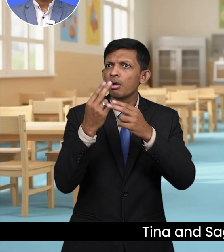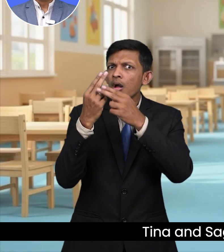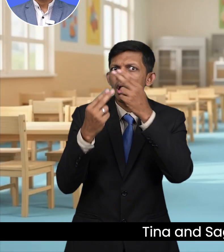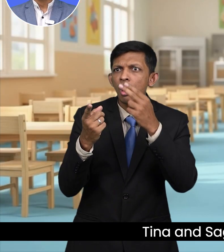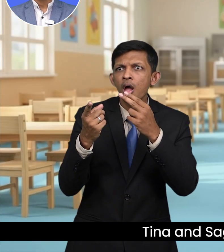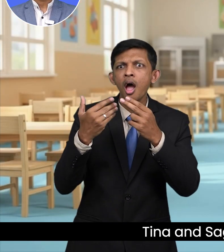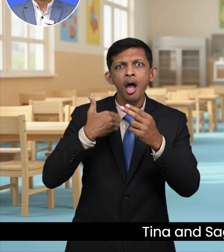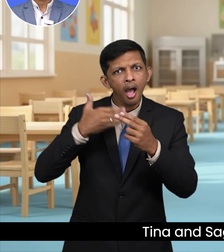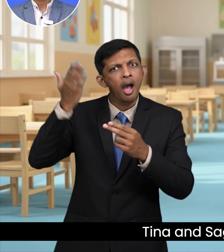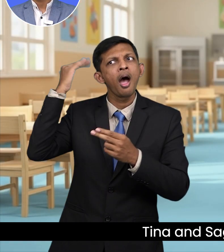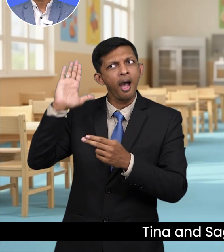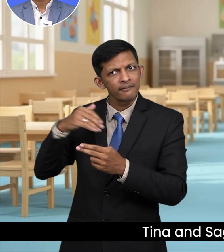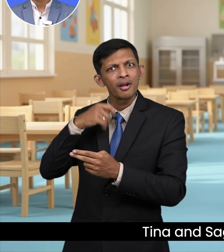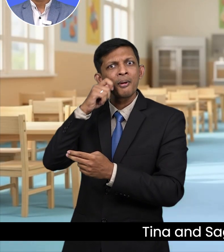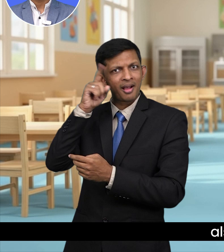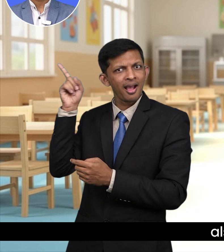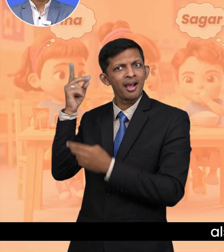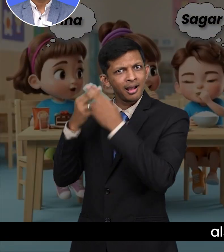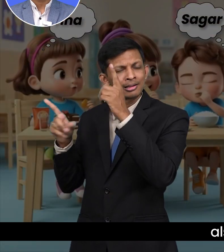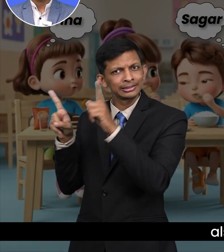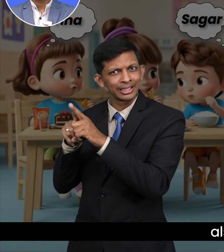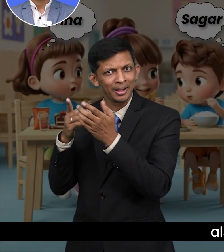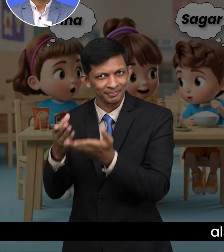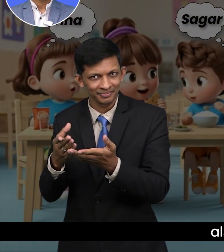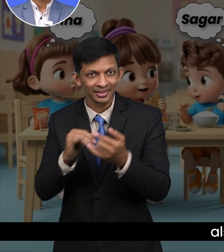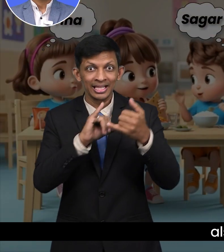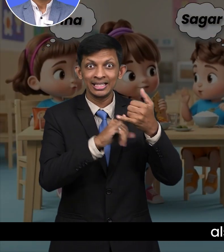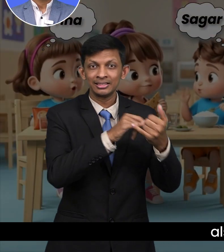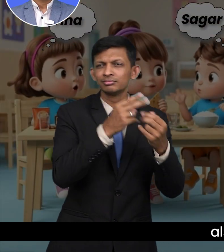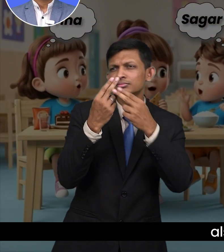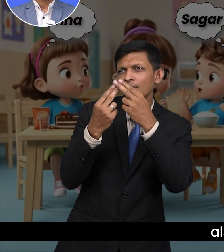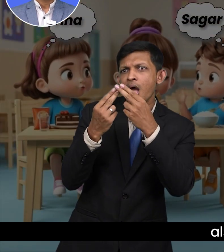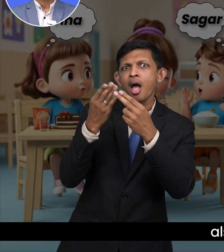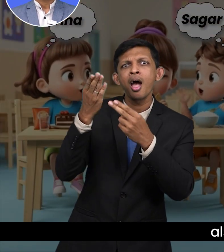Tina and Sagar said our grandparents also say the same.